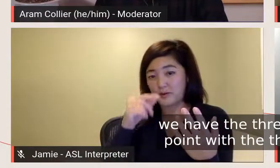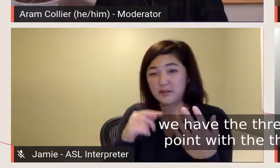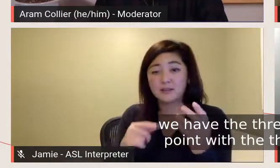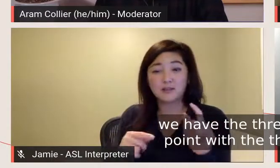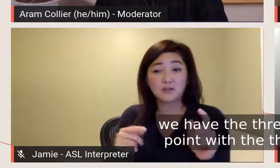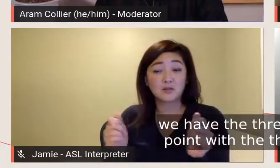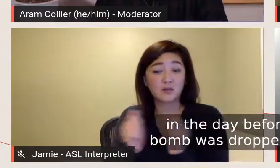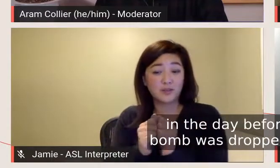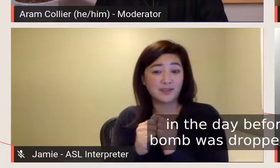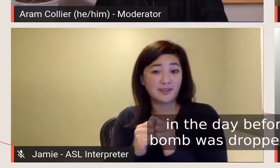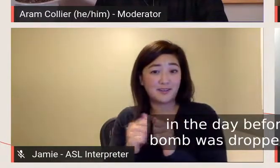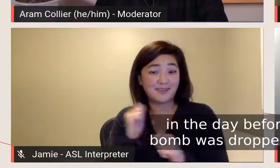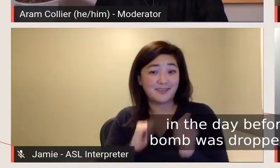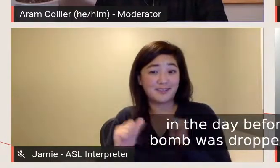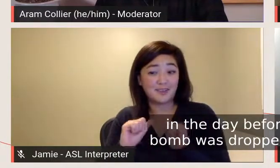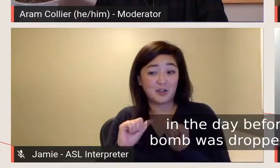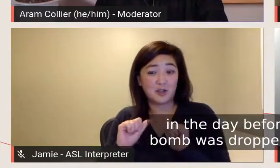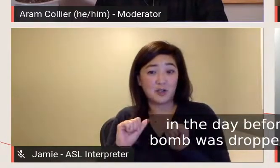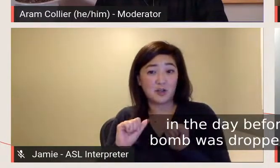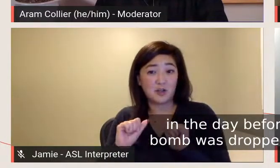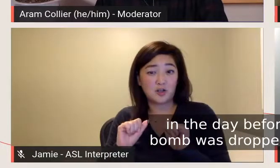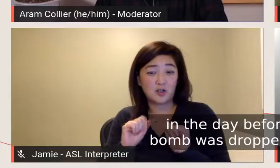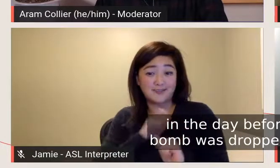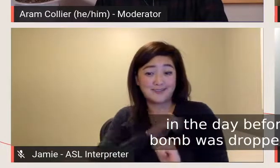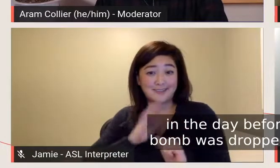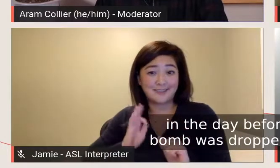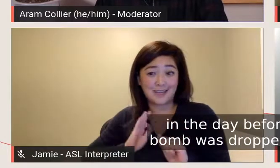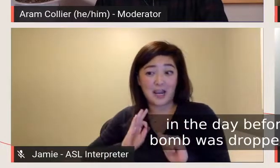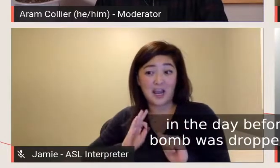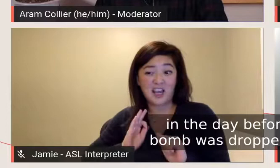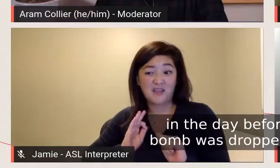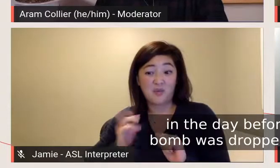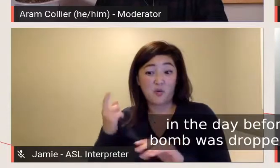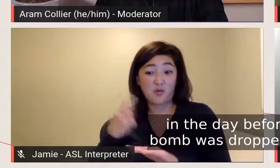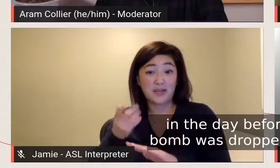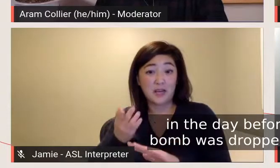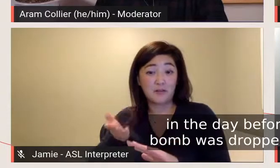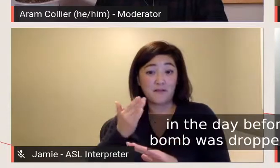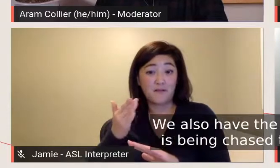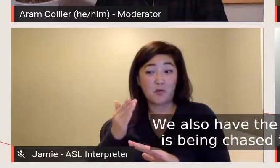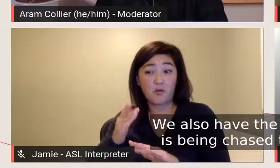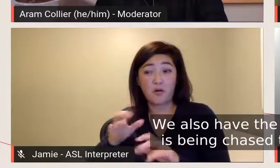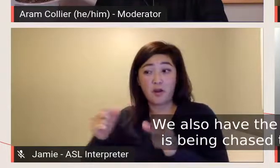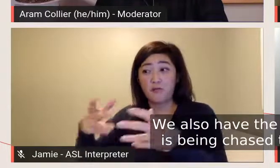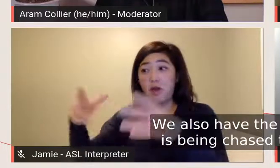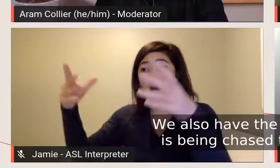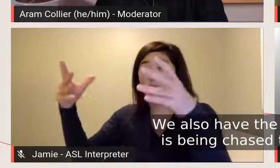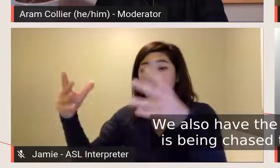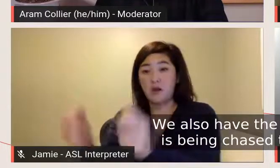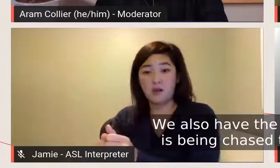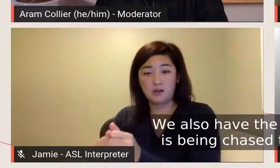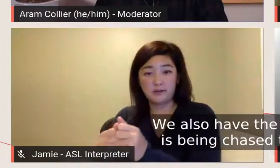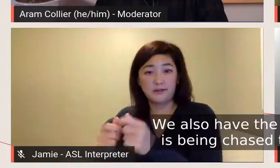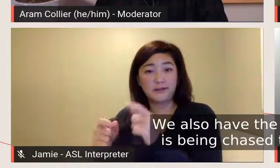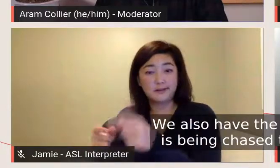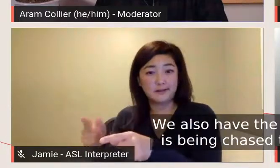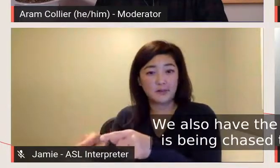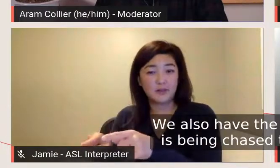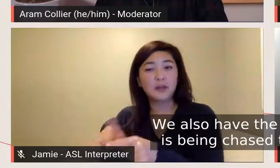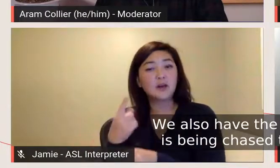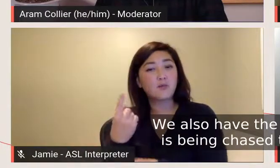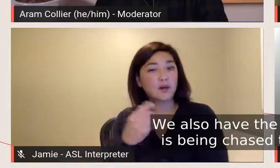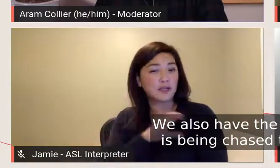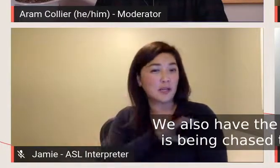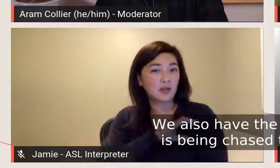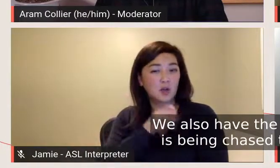troupe in the day before the atomic bomb is dropped in Hiroshima. We also have the character who is